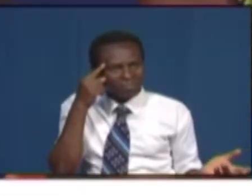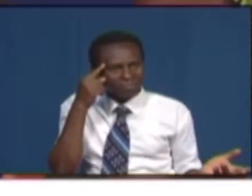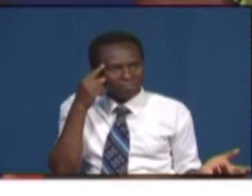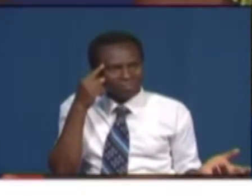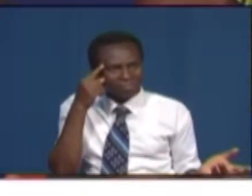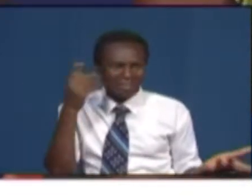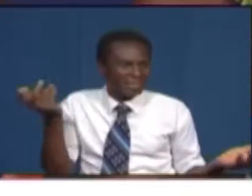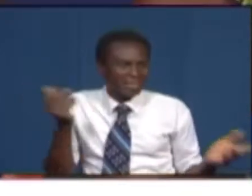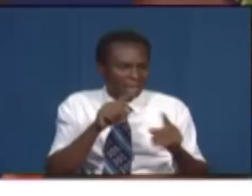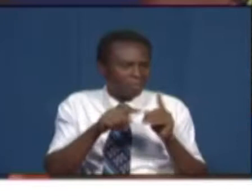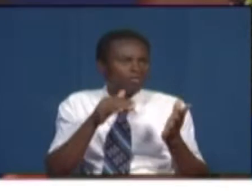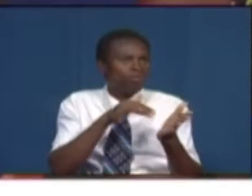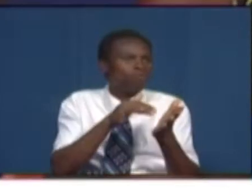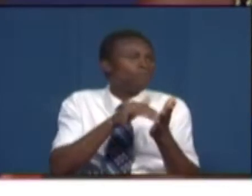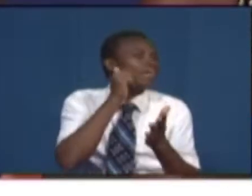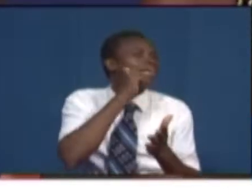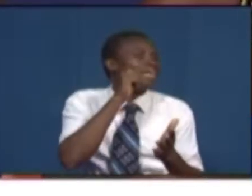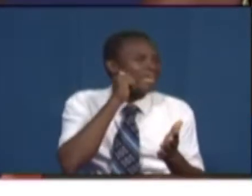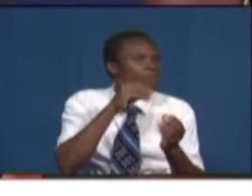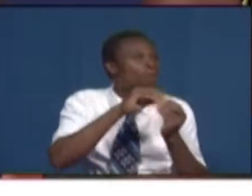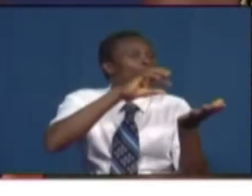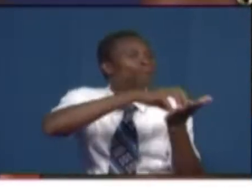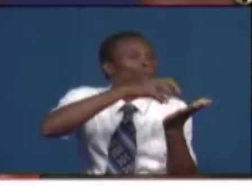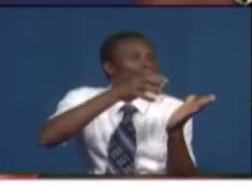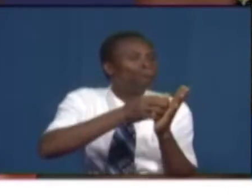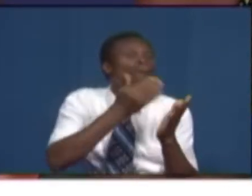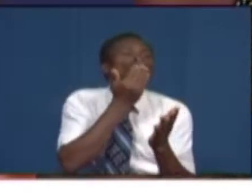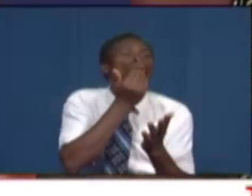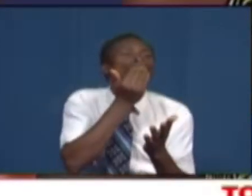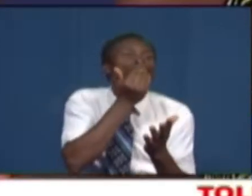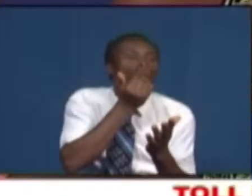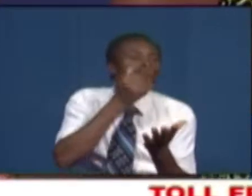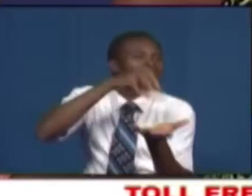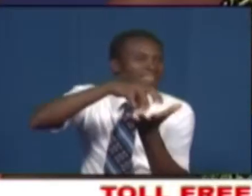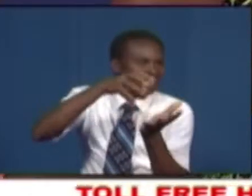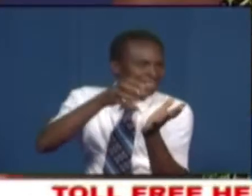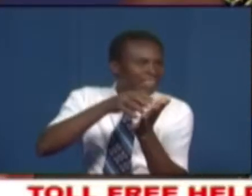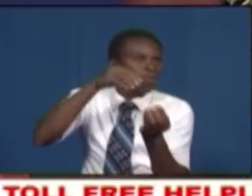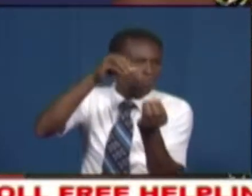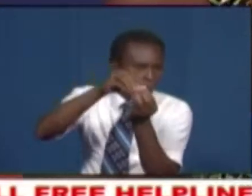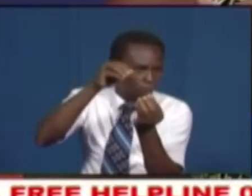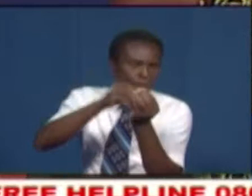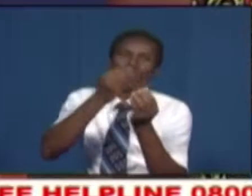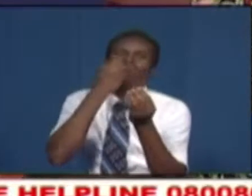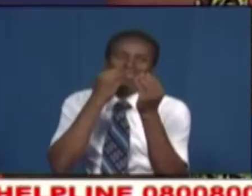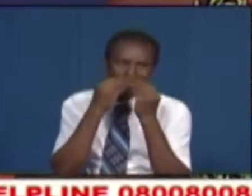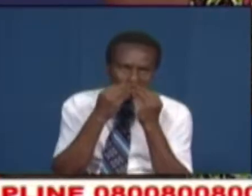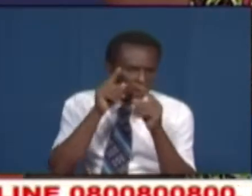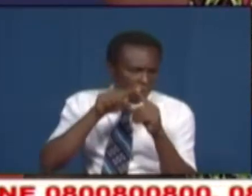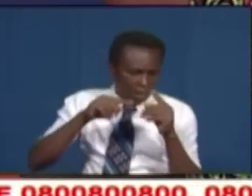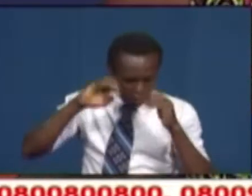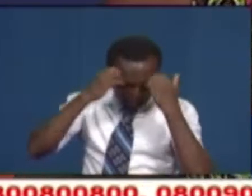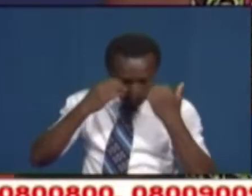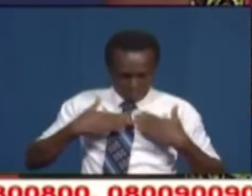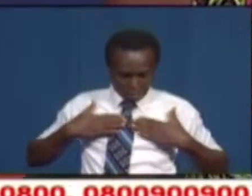for biscuits and all that. The nice things that do taste nice in our mouth, but the outcome of it for how it